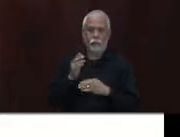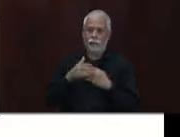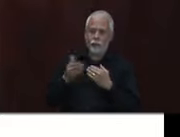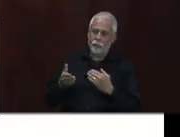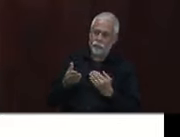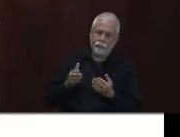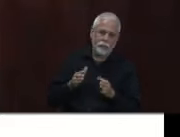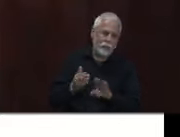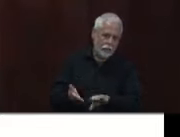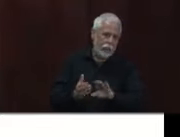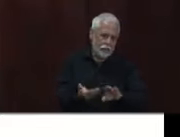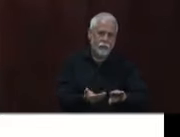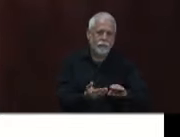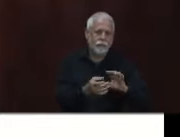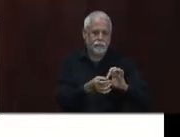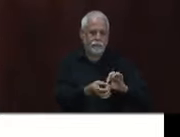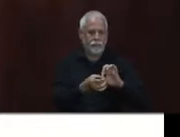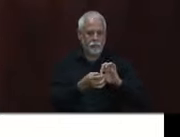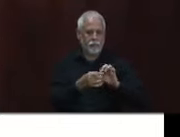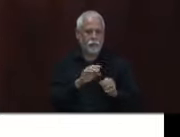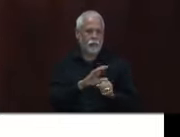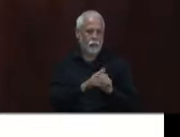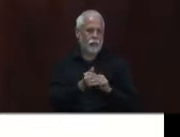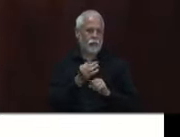having died related to COVID-19.